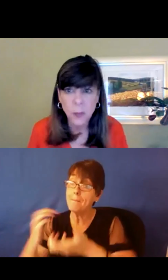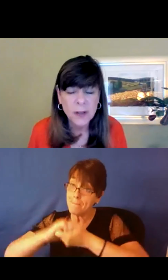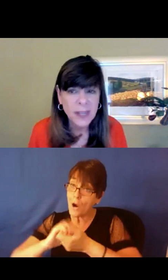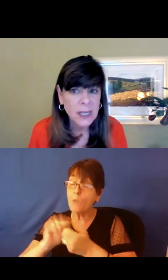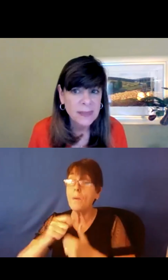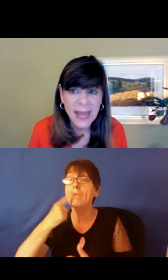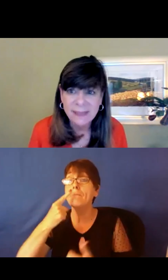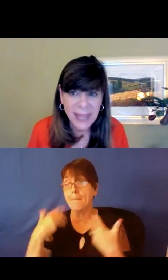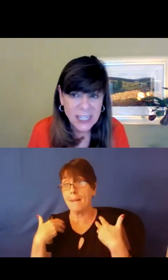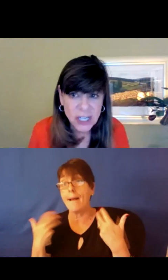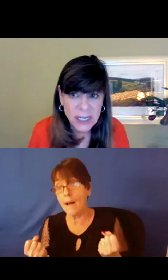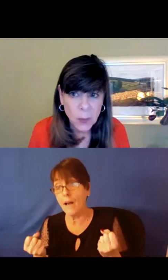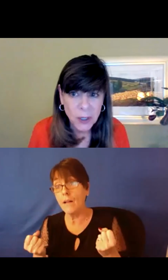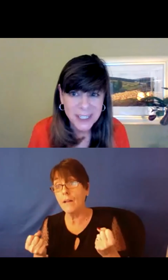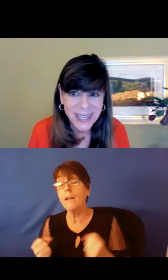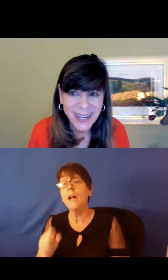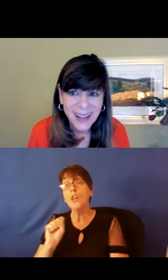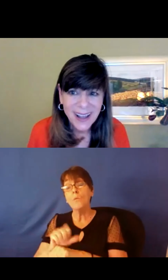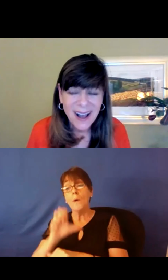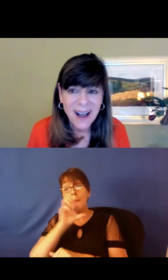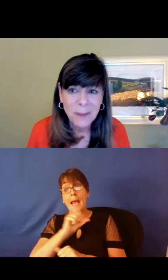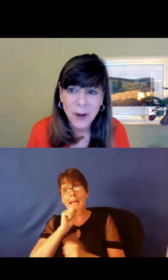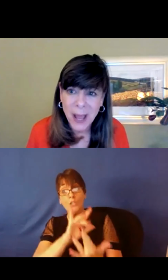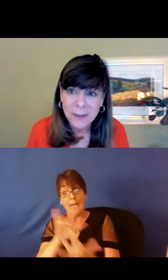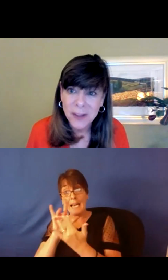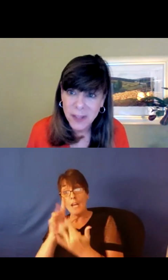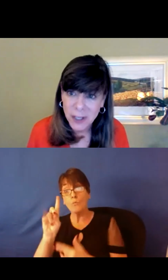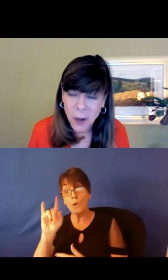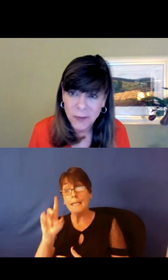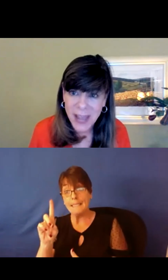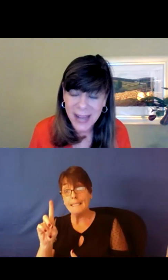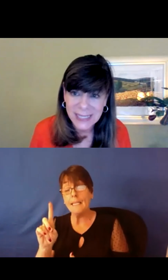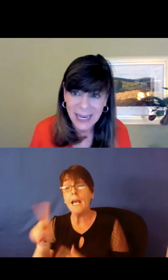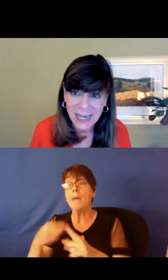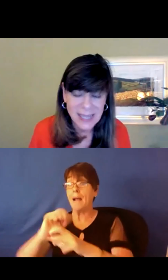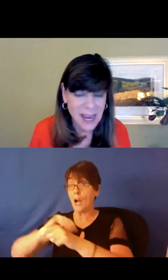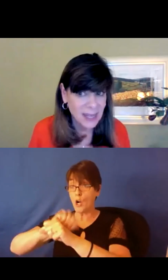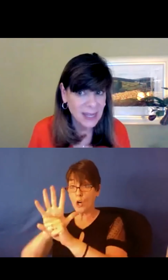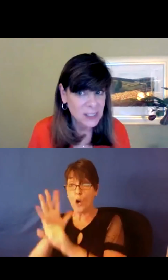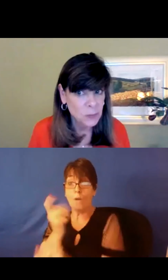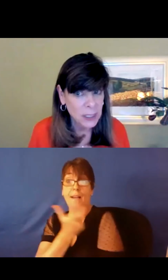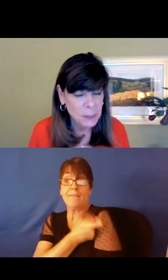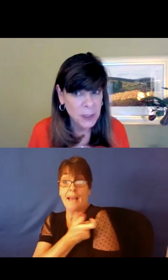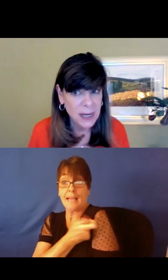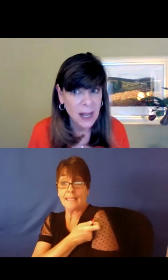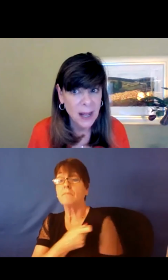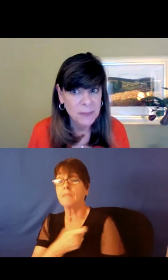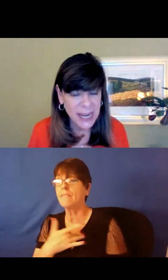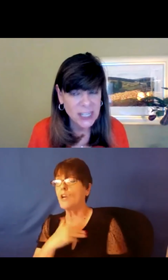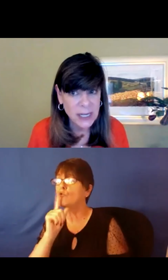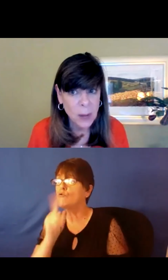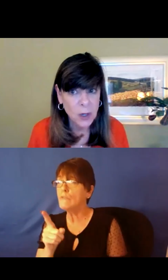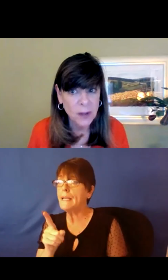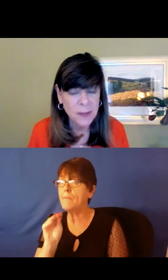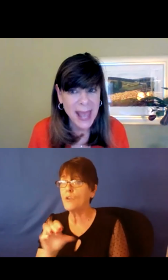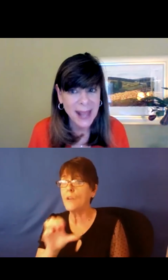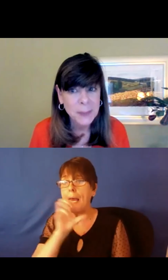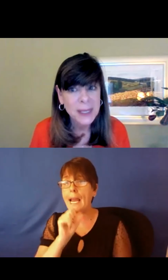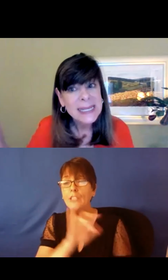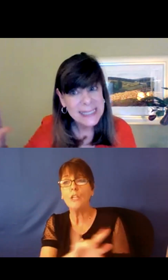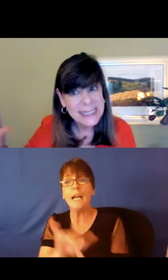health. The work that the Aging Network did around the COVID vaccines, I think, has really put the Aging Network